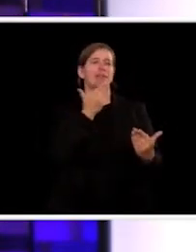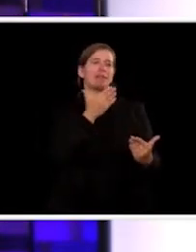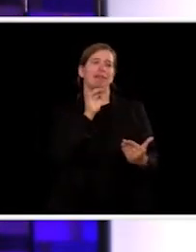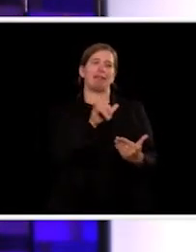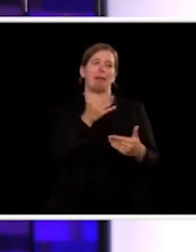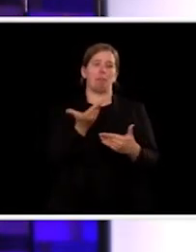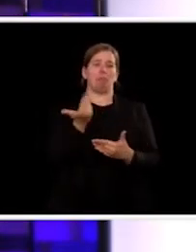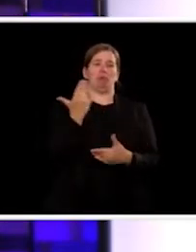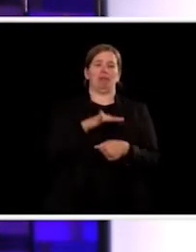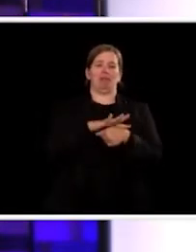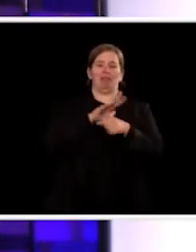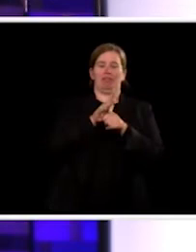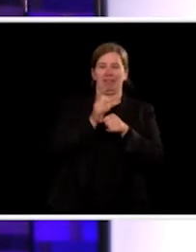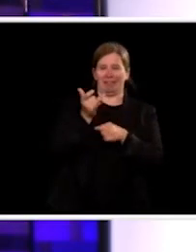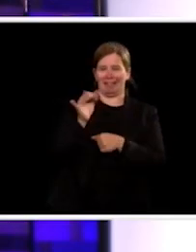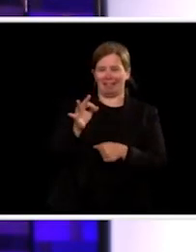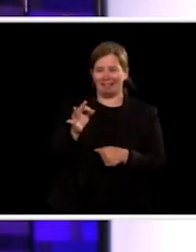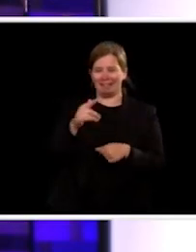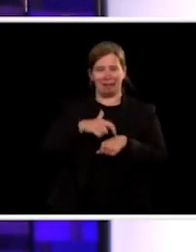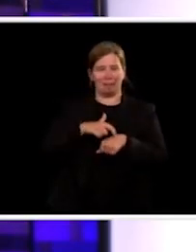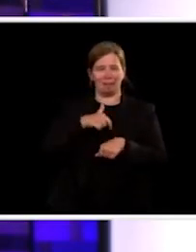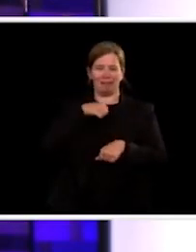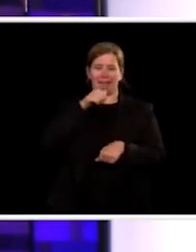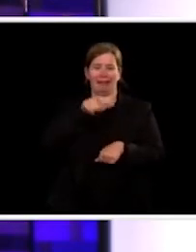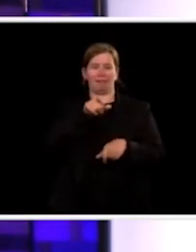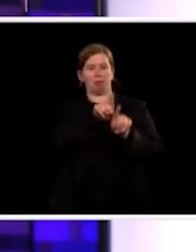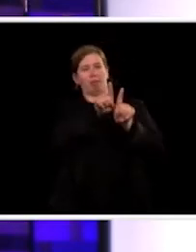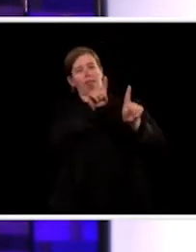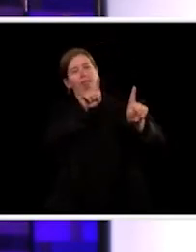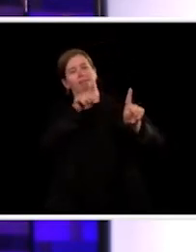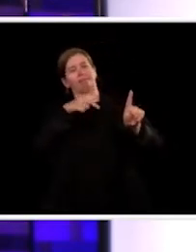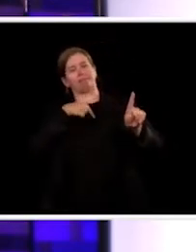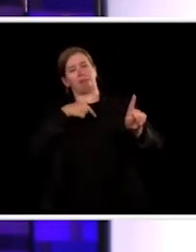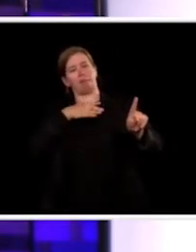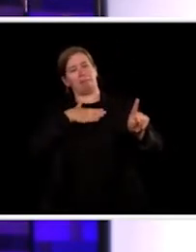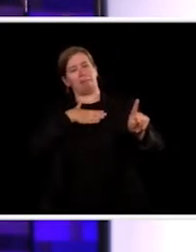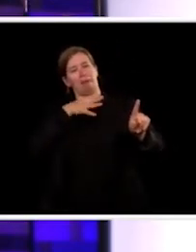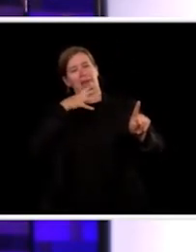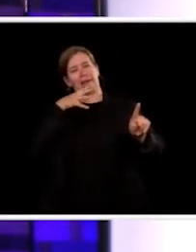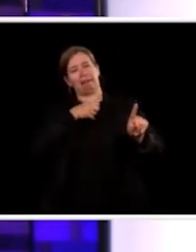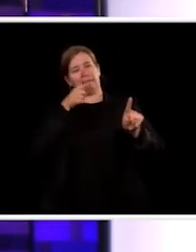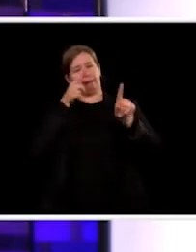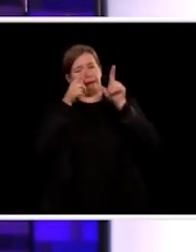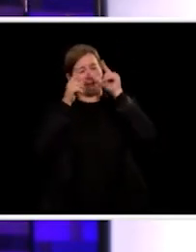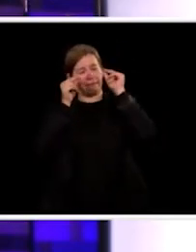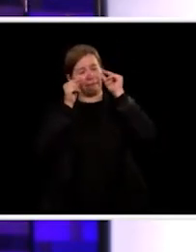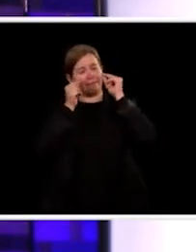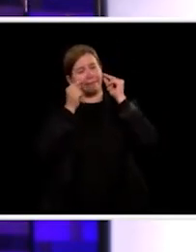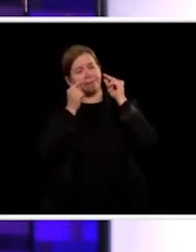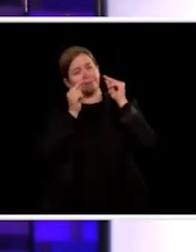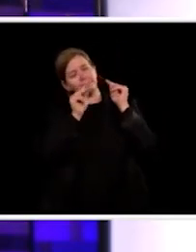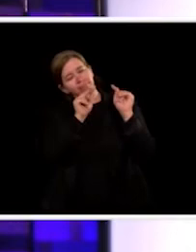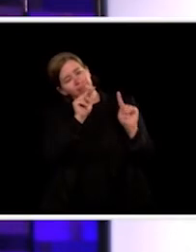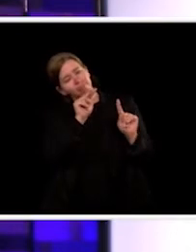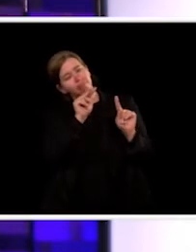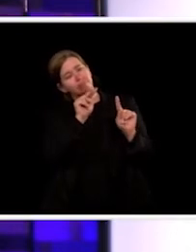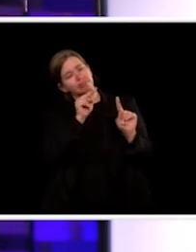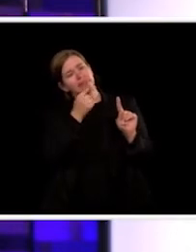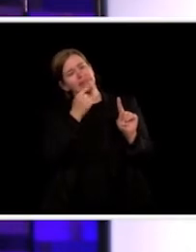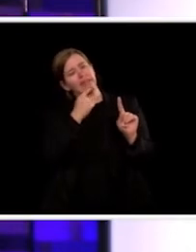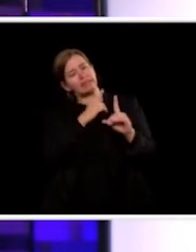not socially distant. So these bespectacled and aging eyes of mine could still read it.